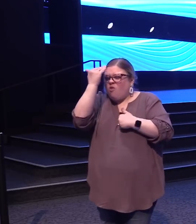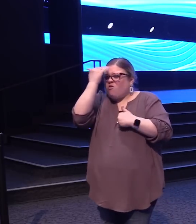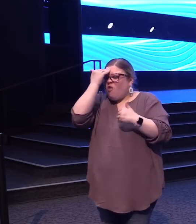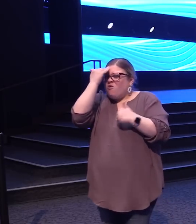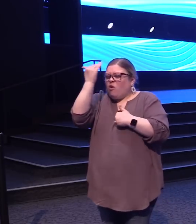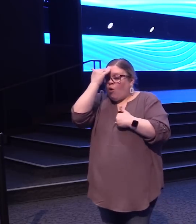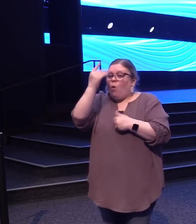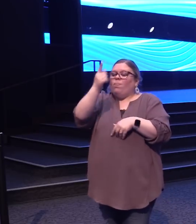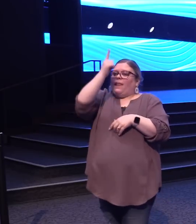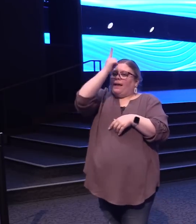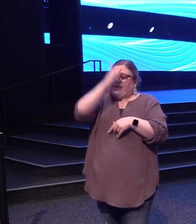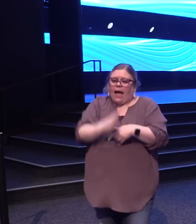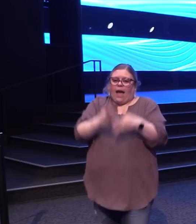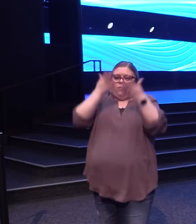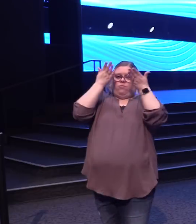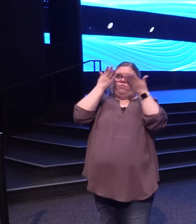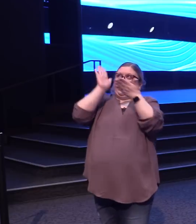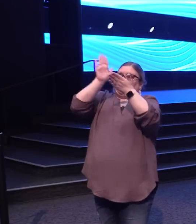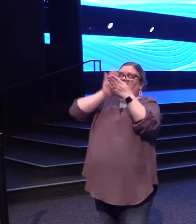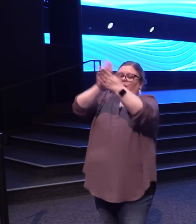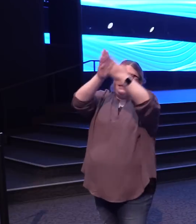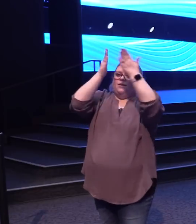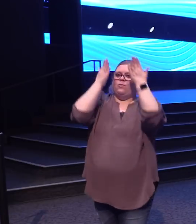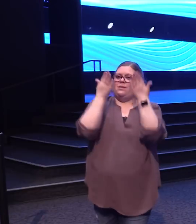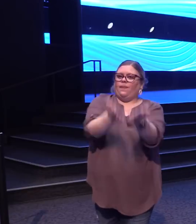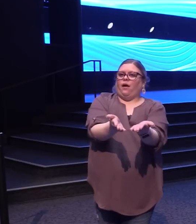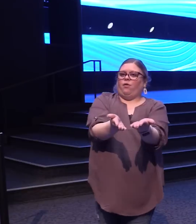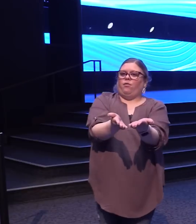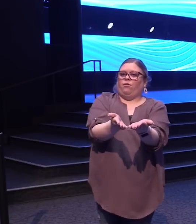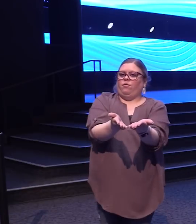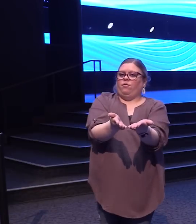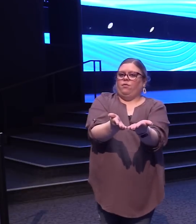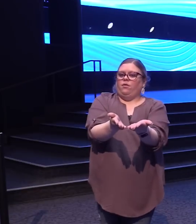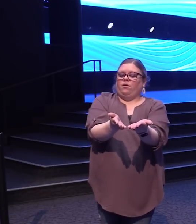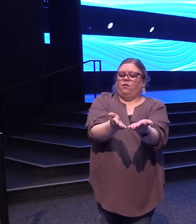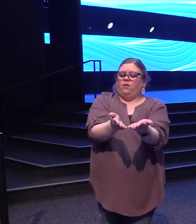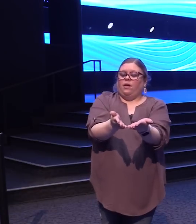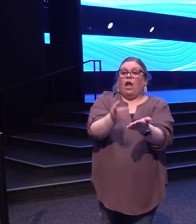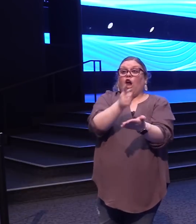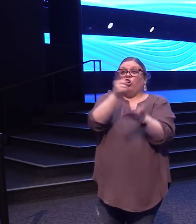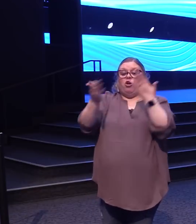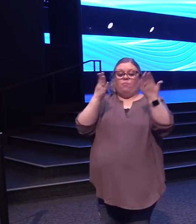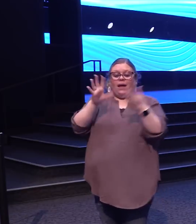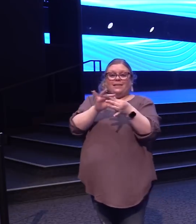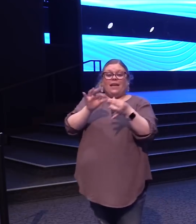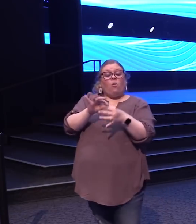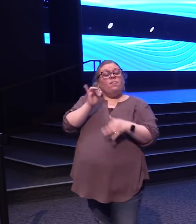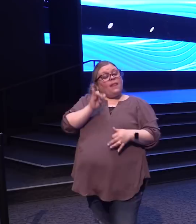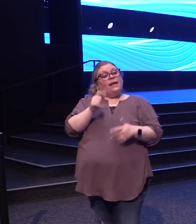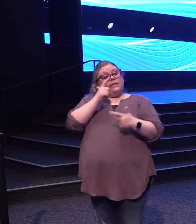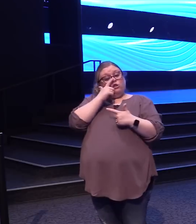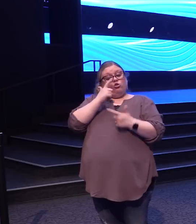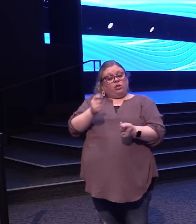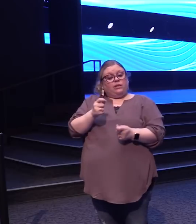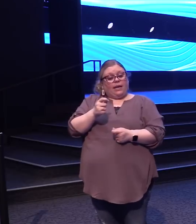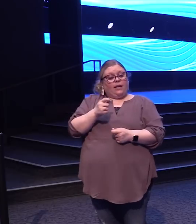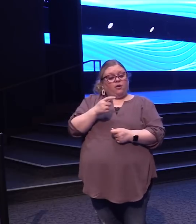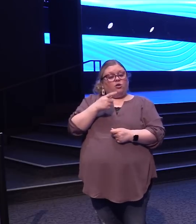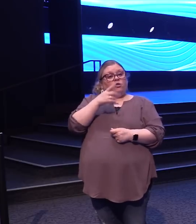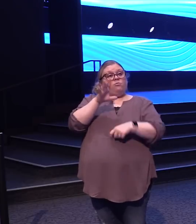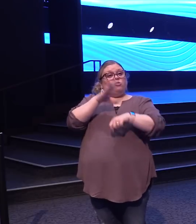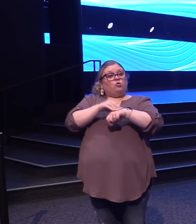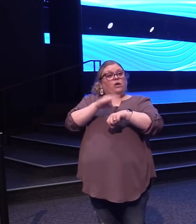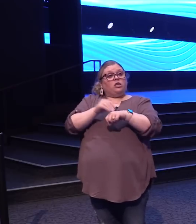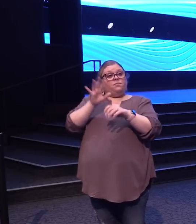that God was present at that place. And you might say, well, that's really interesting, Pastor Joakim, the Swedish